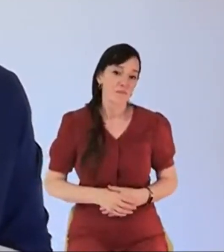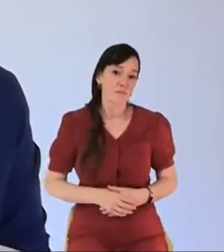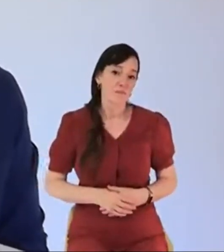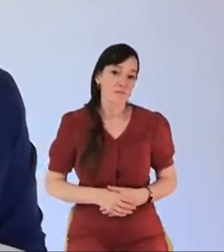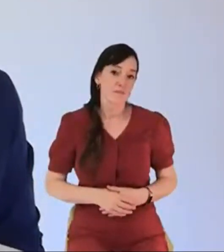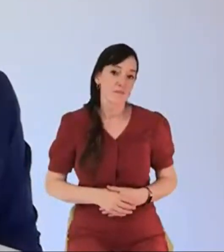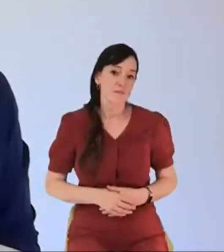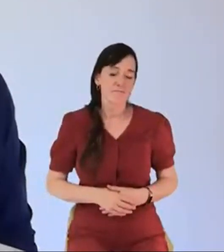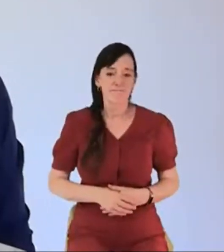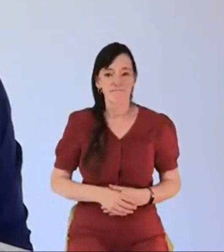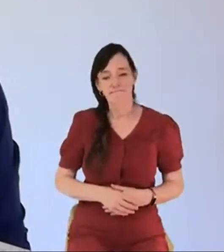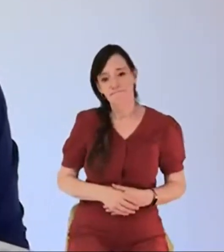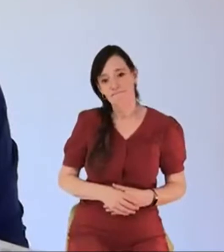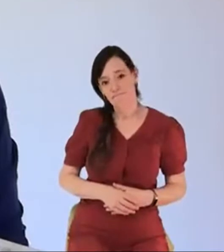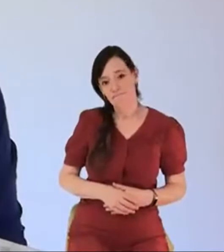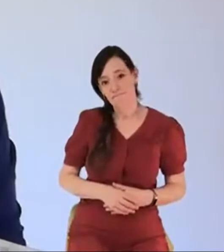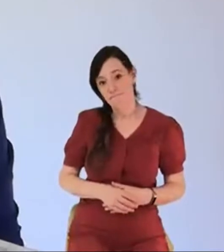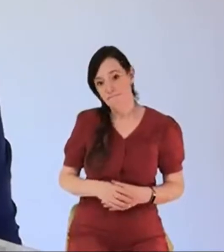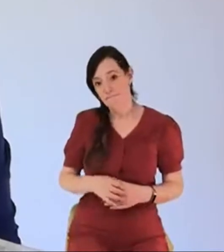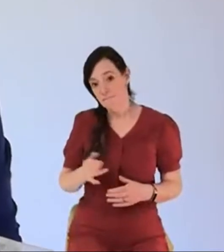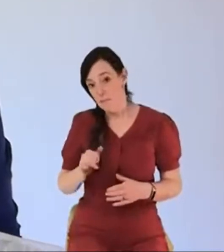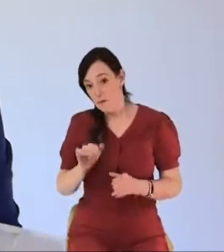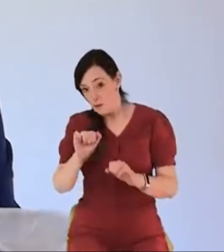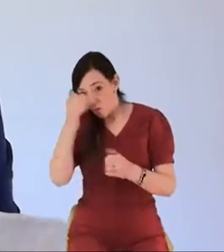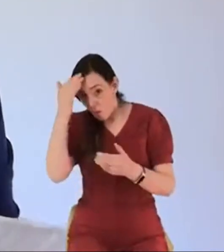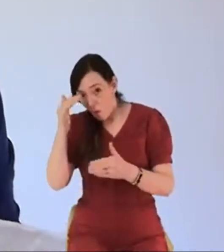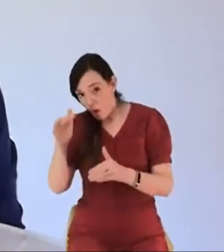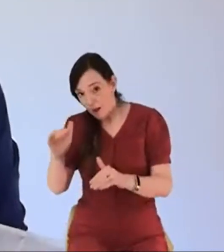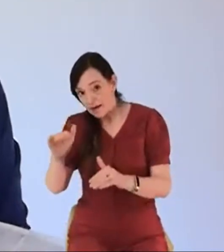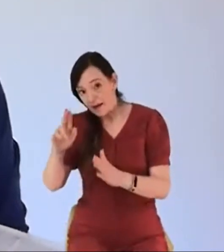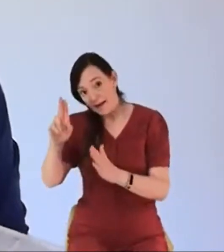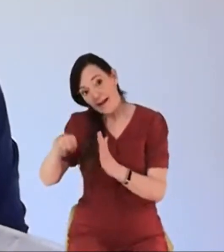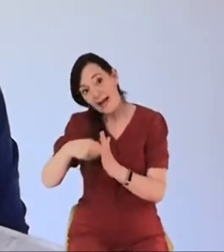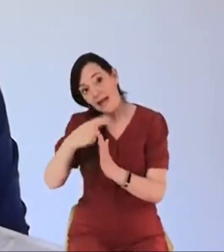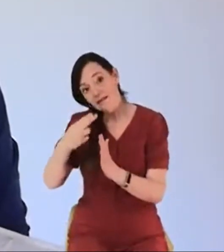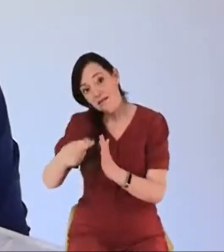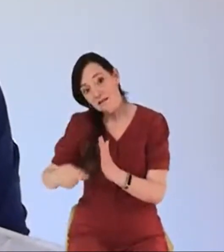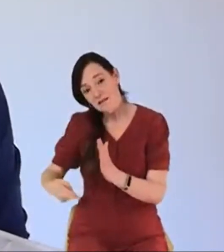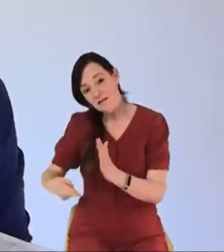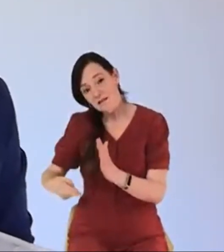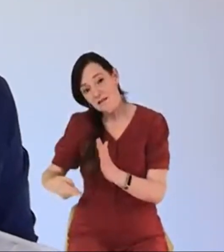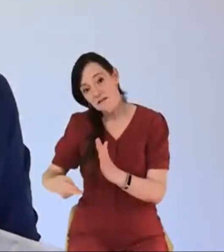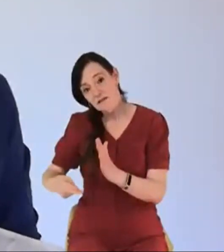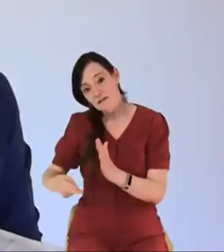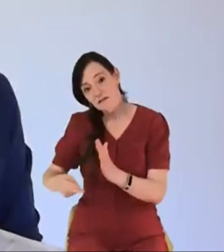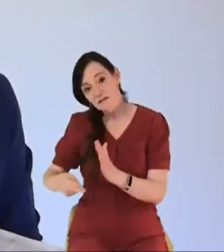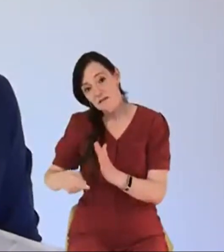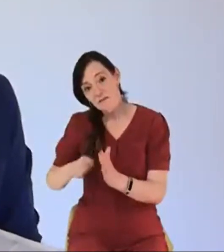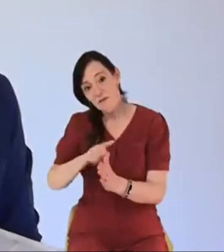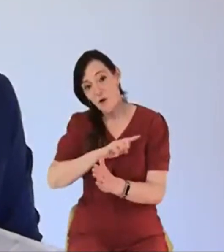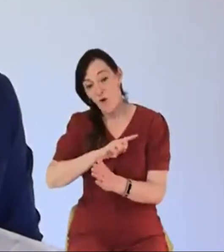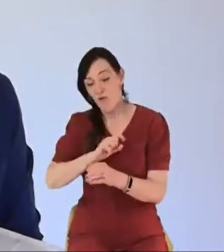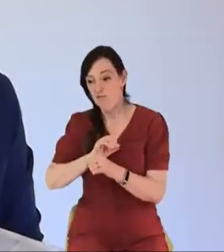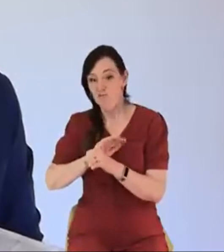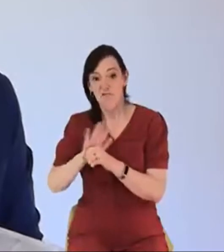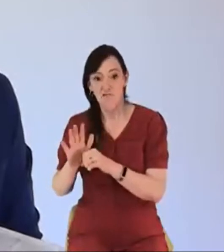How did you feel When your holiday Was cancelled by COVID